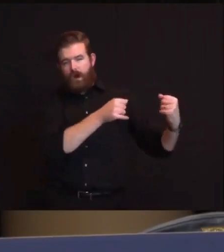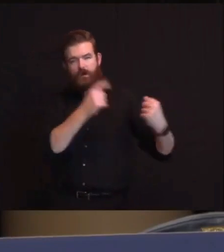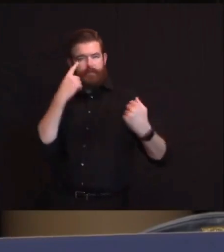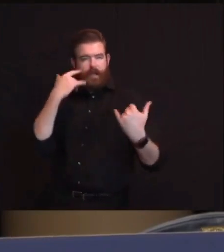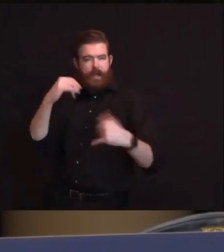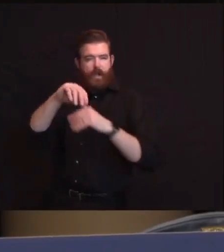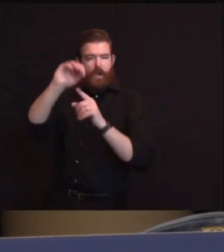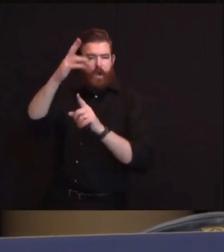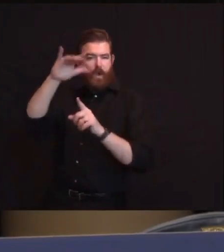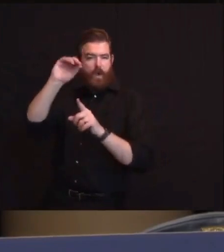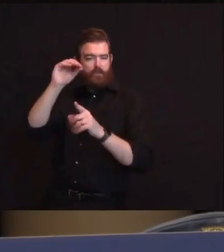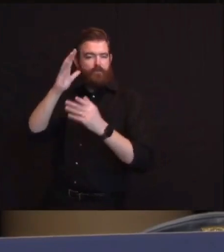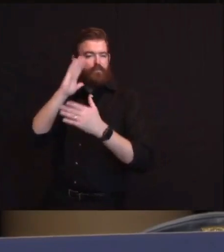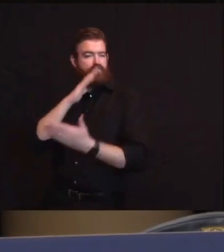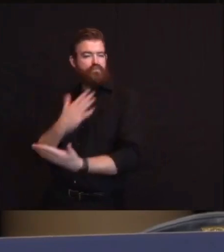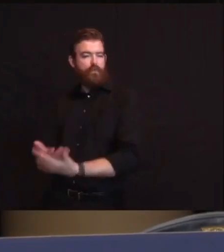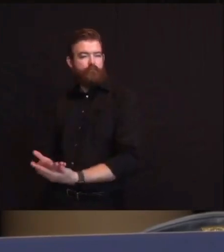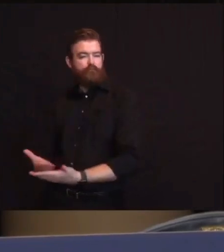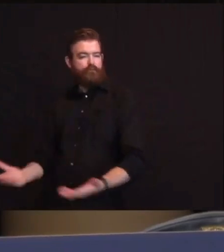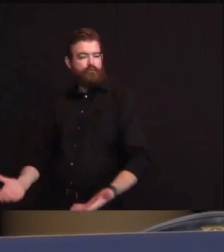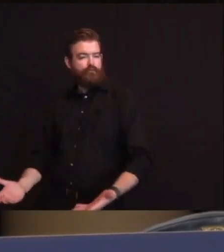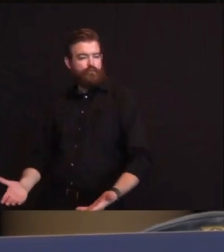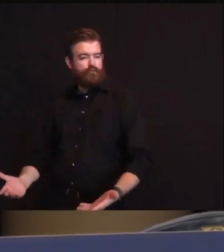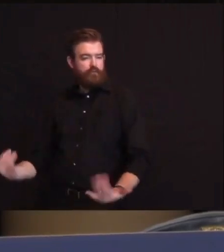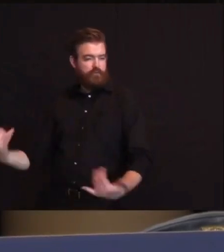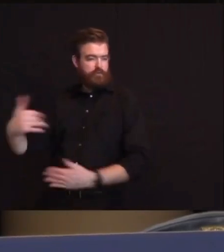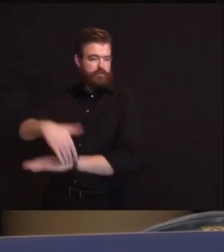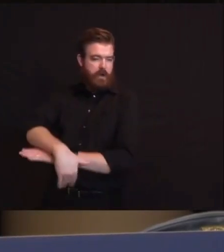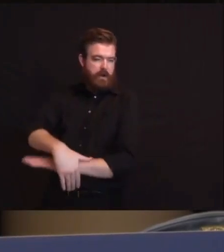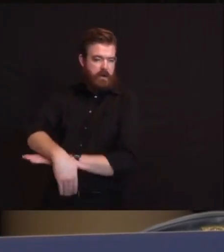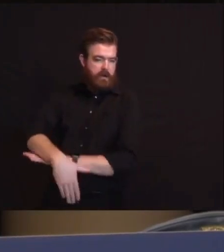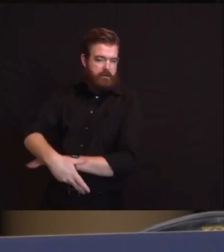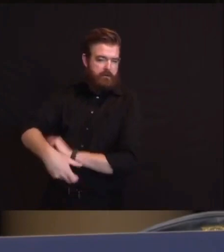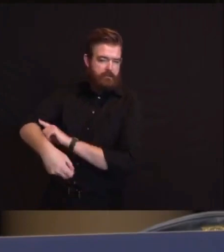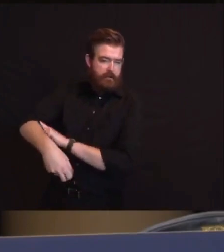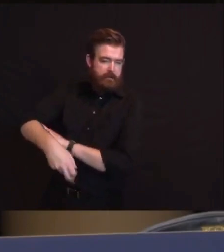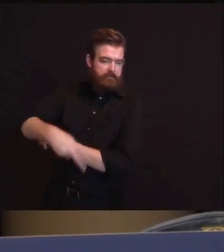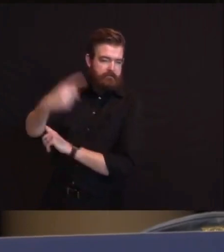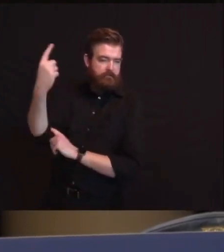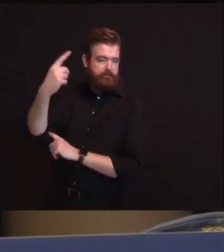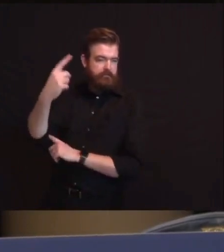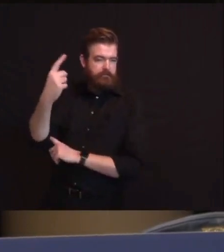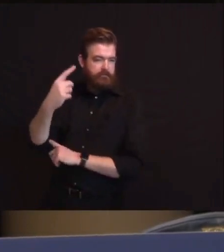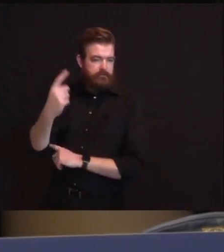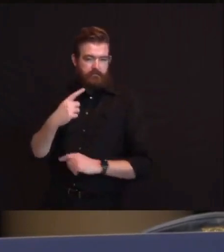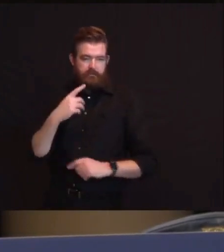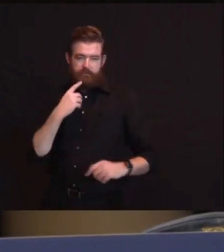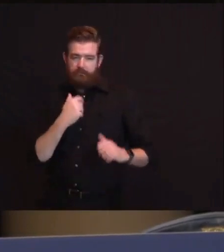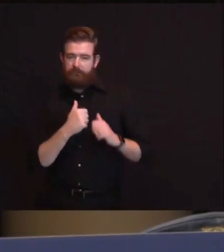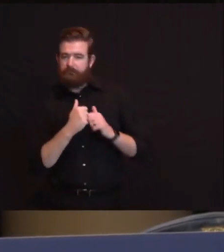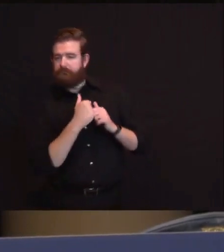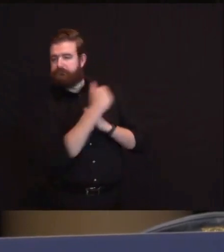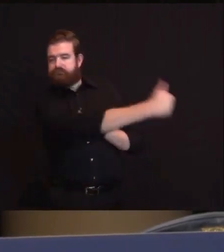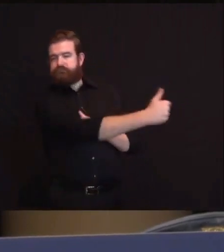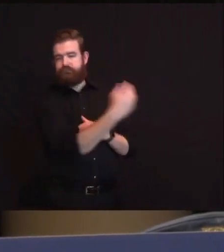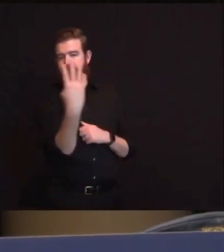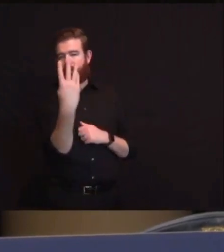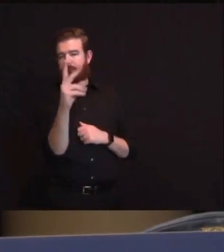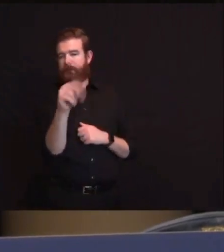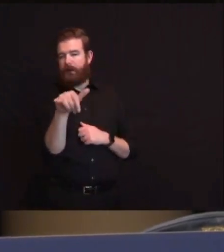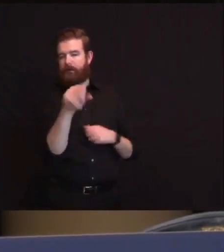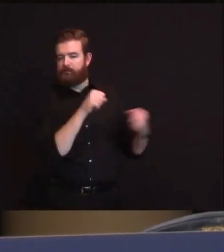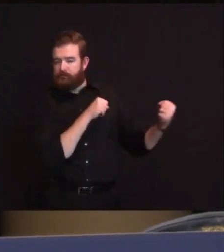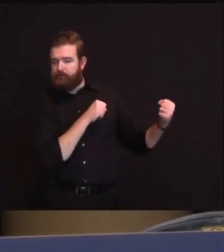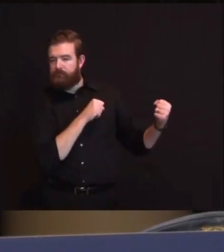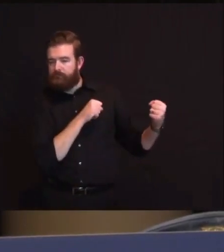home safely in New Jersey by around midnight tonight. So a long, full 4-day trek across the country. And if I can,